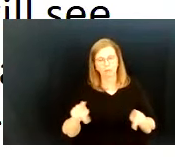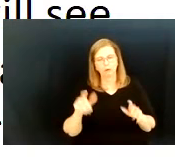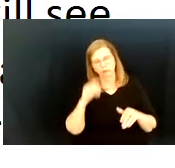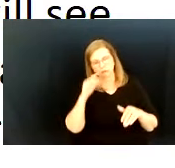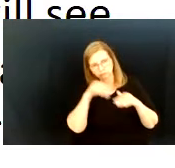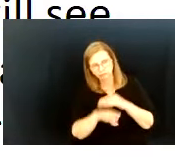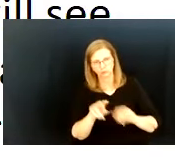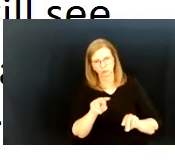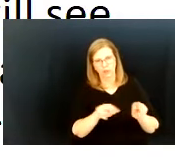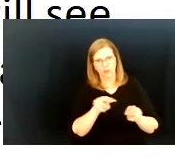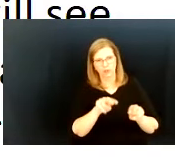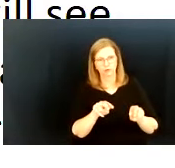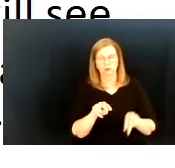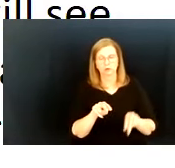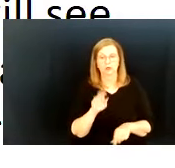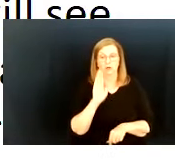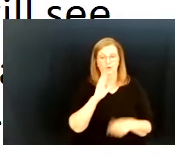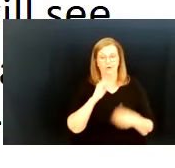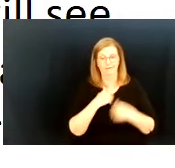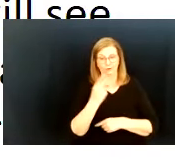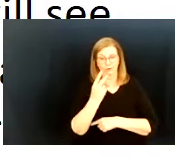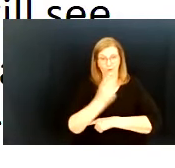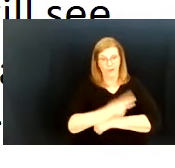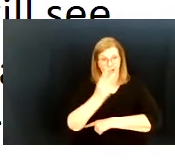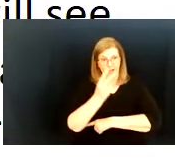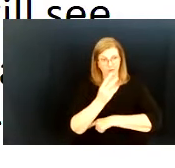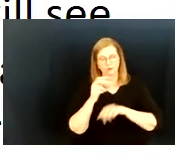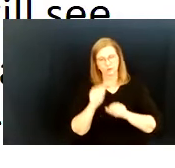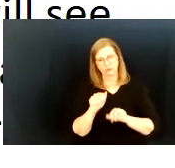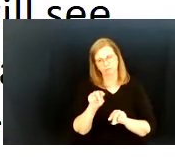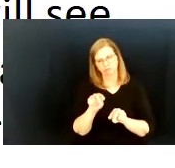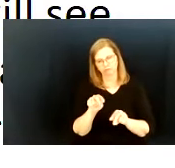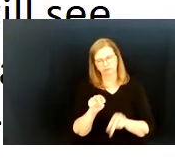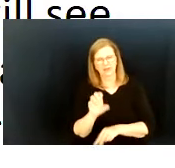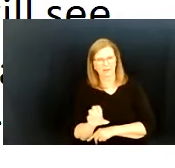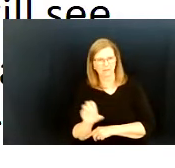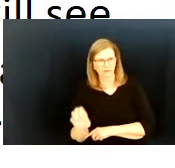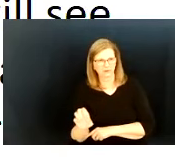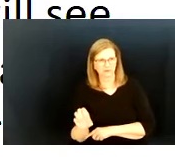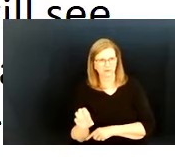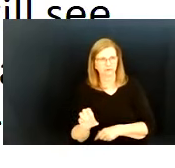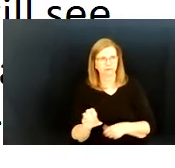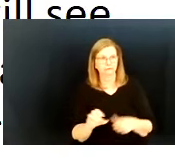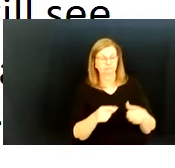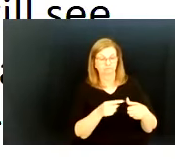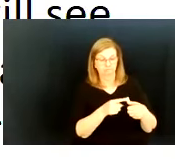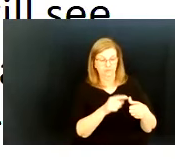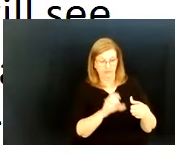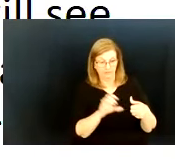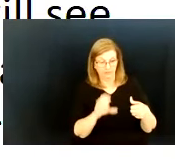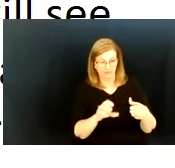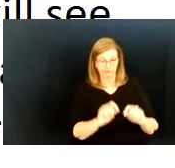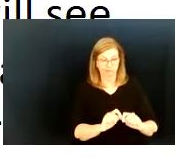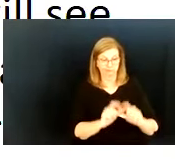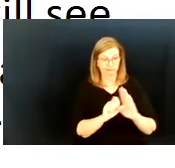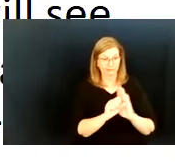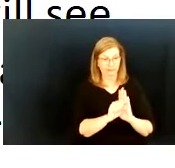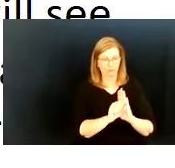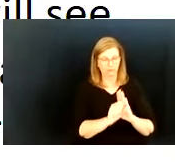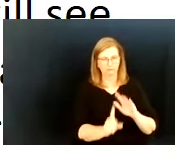have 2 days in which to view closed captioning. 1, the closed caption icon will appear on the